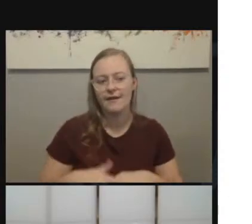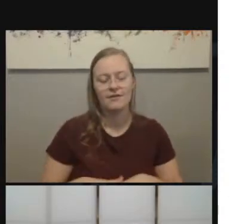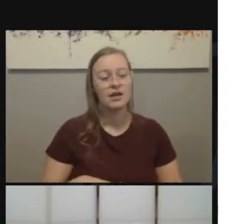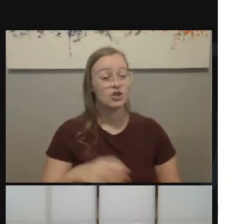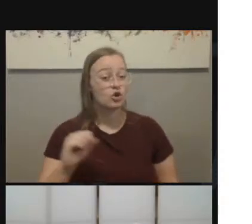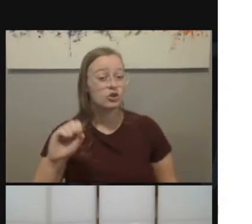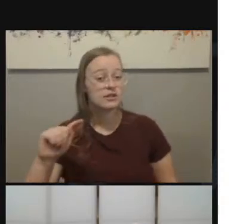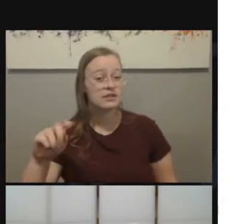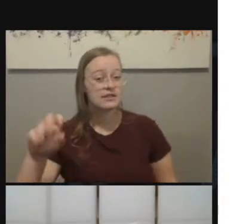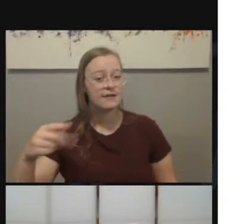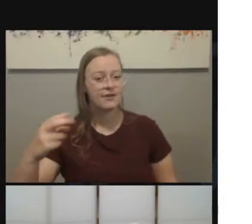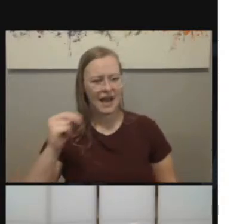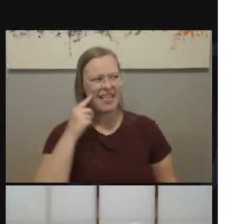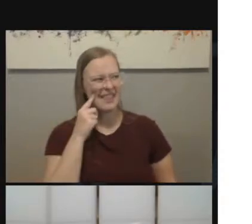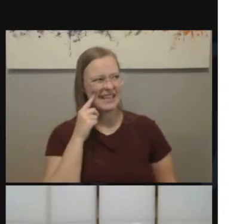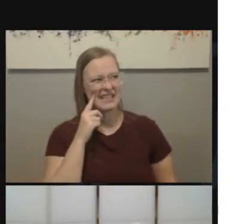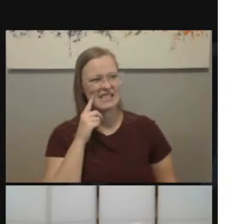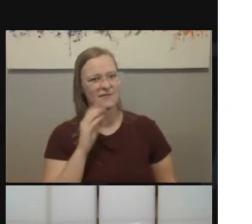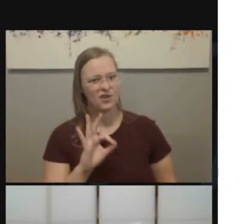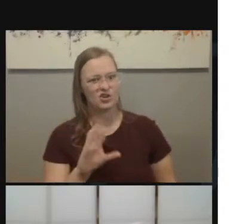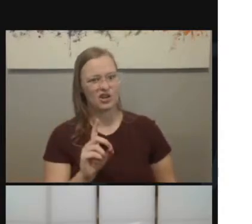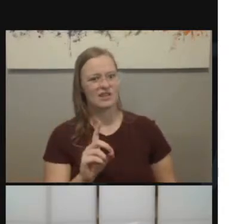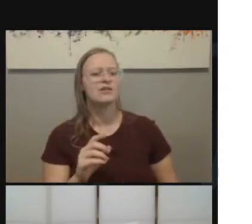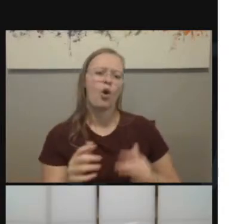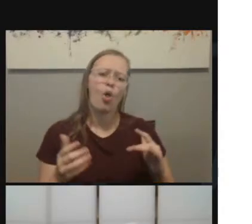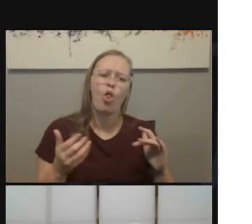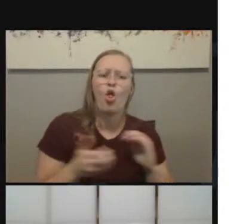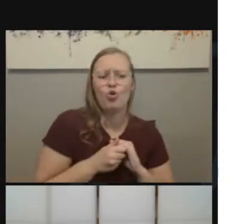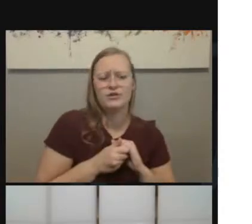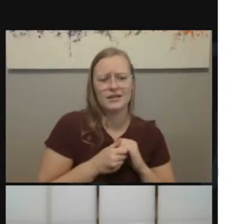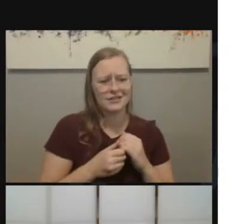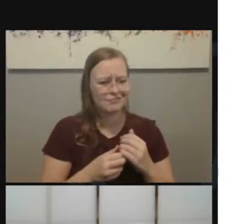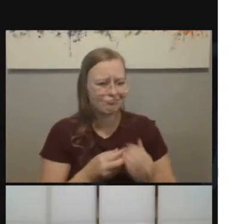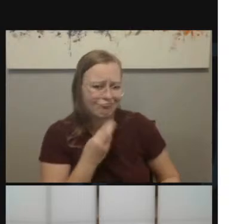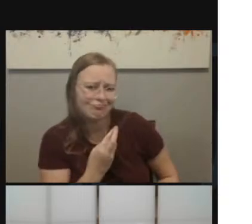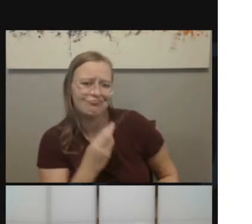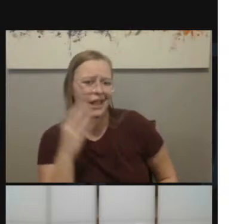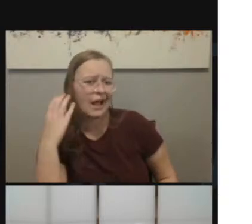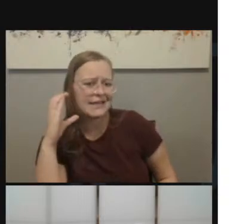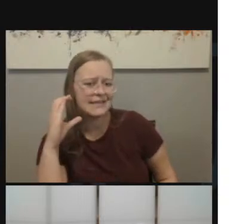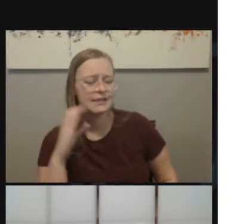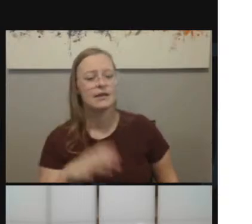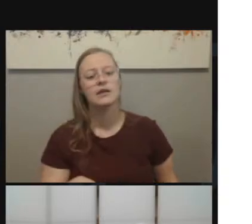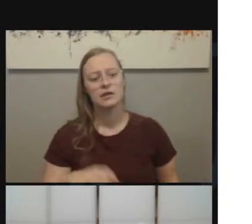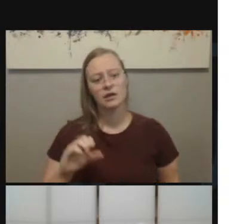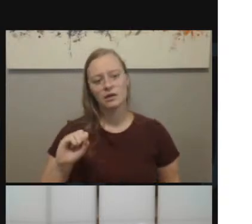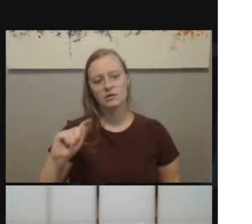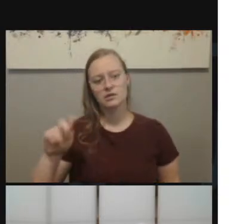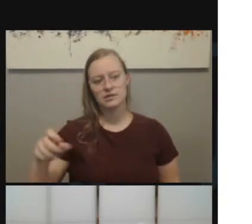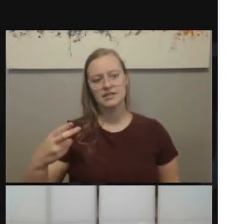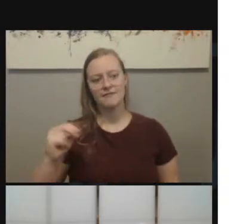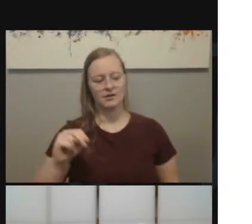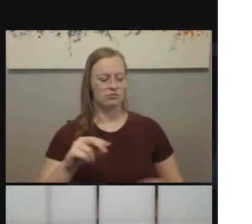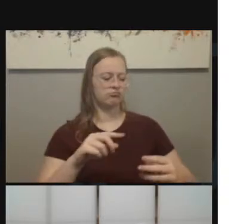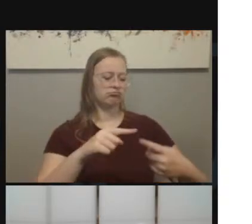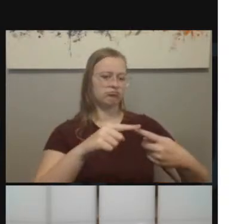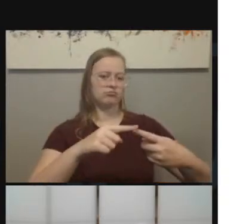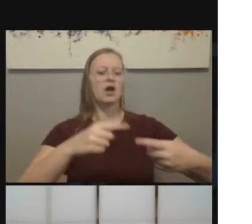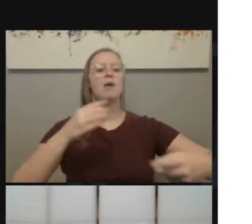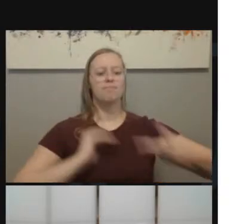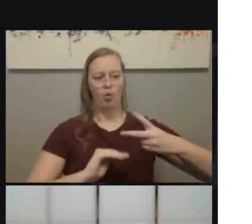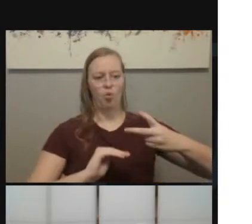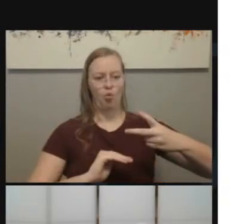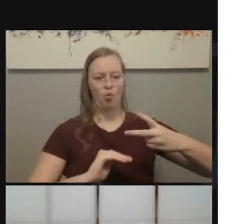Frederick's closest biological cousin. Stephen would appear virtually right below Frederick, a